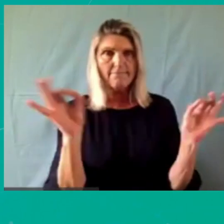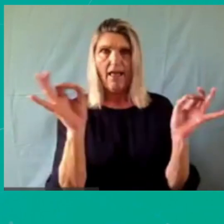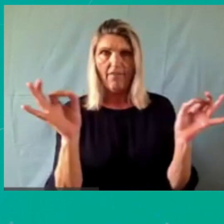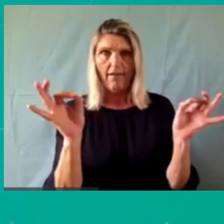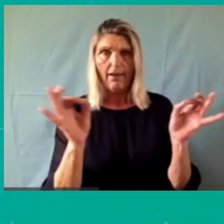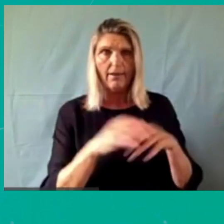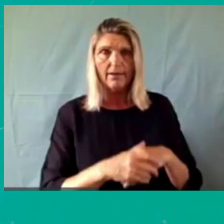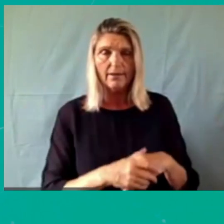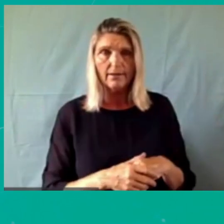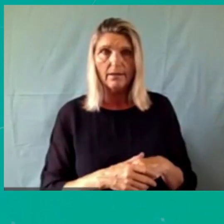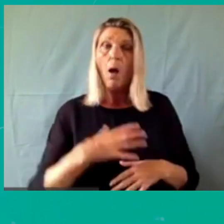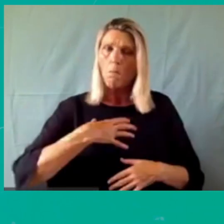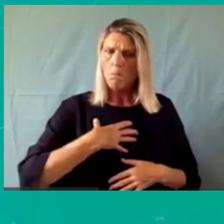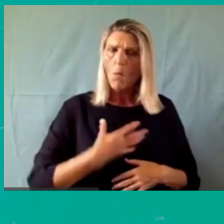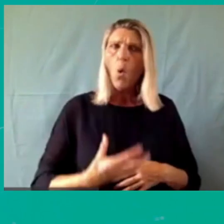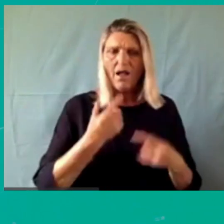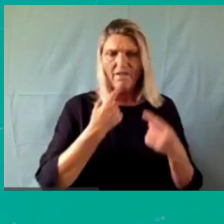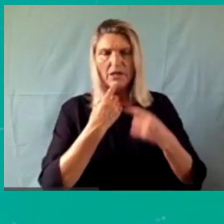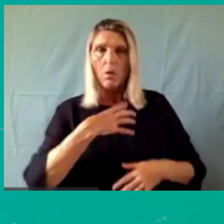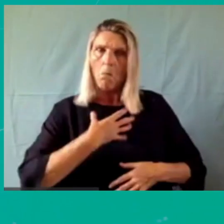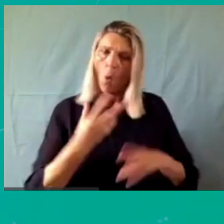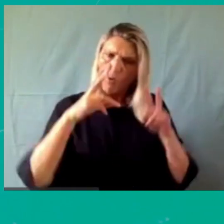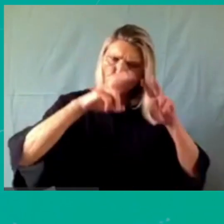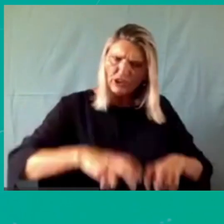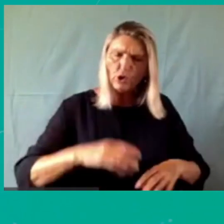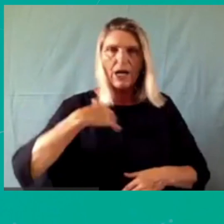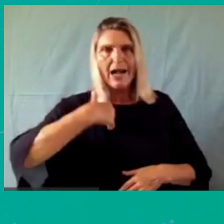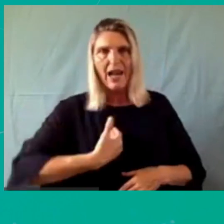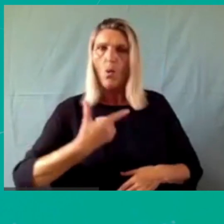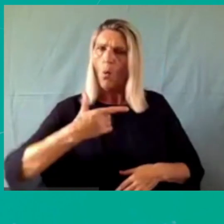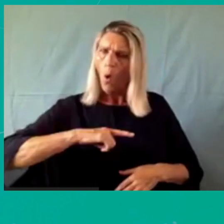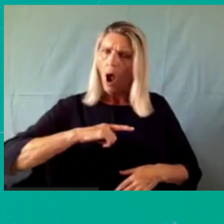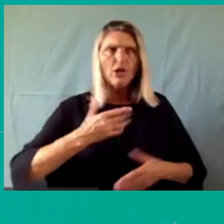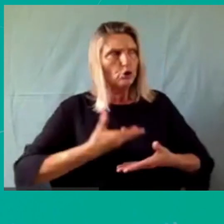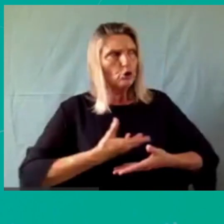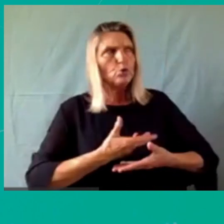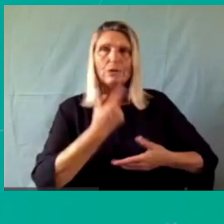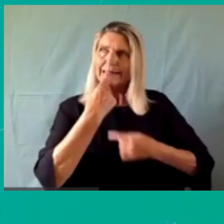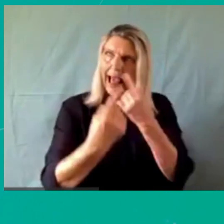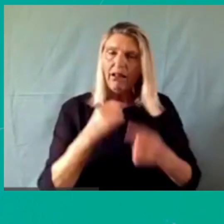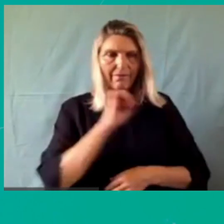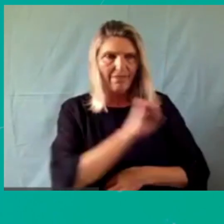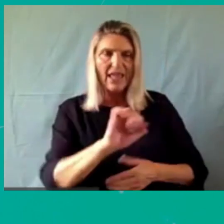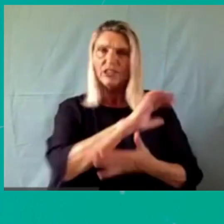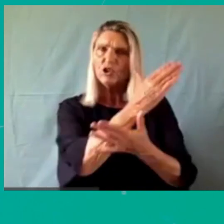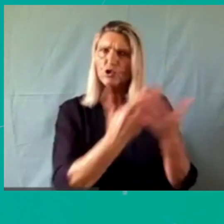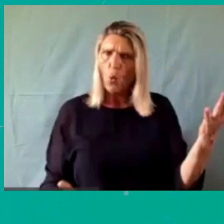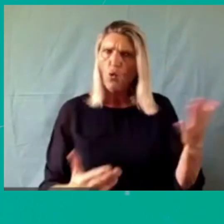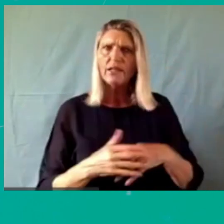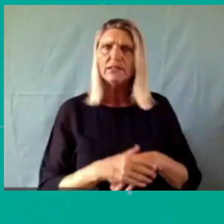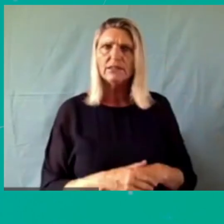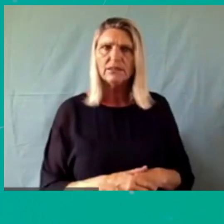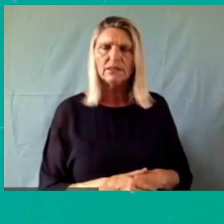and research to make visible their experiences and their expertise. They have emphasised to me